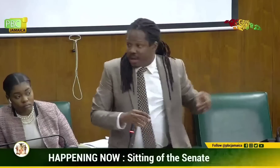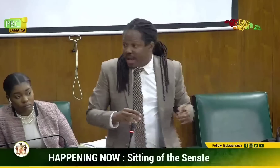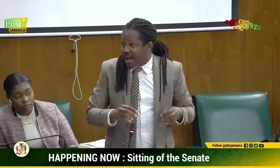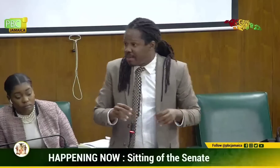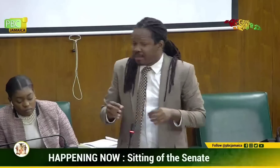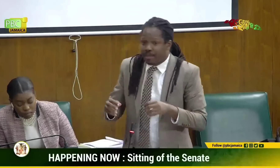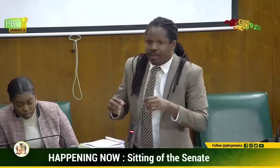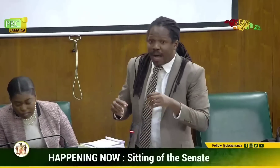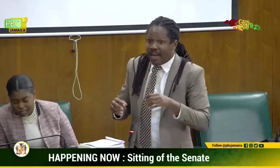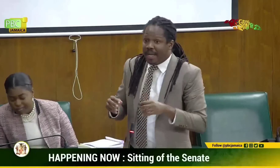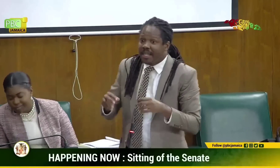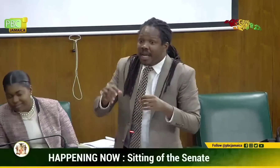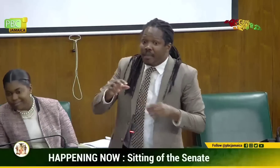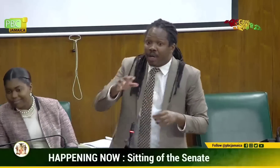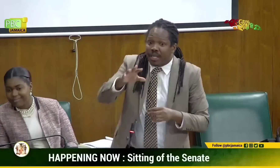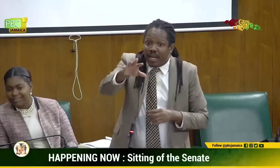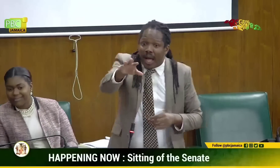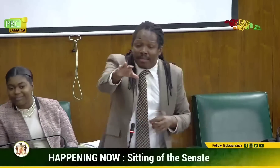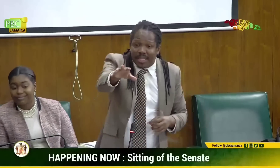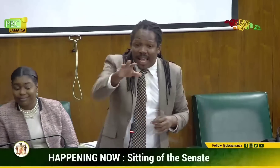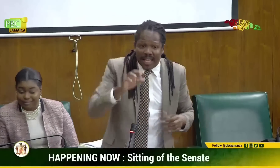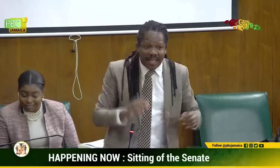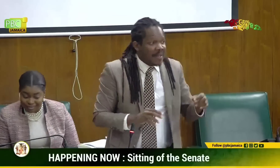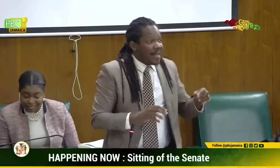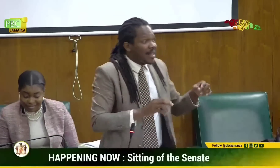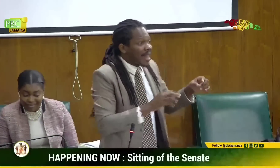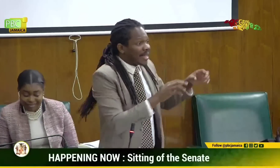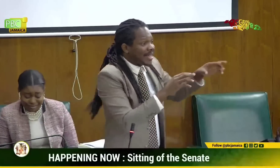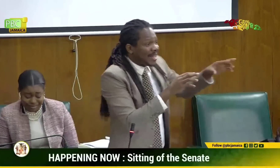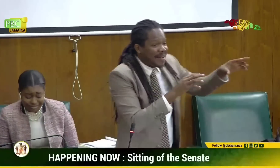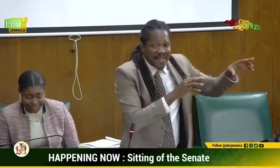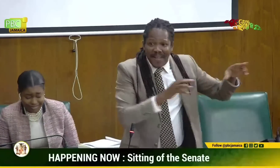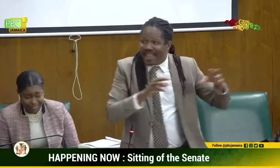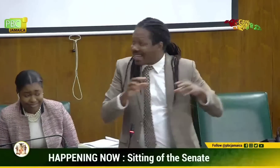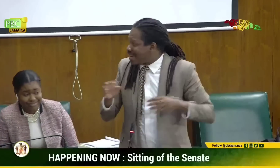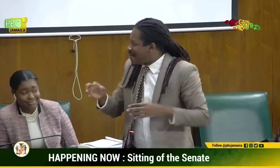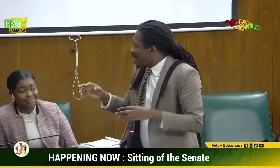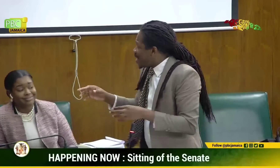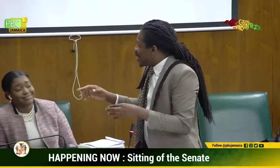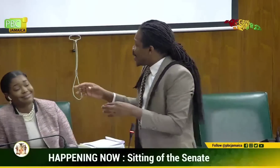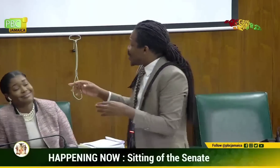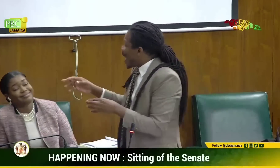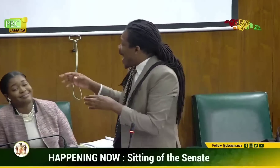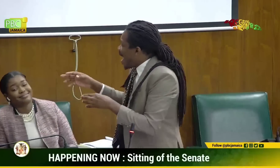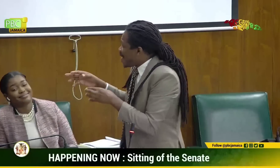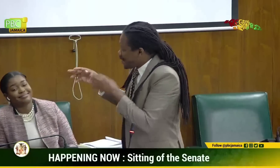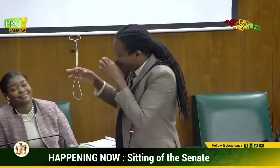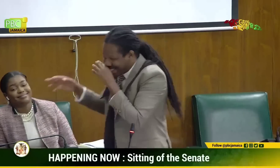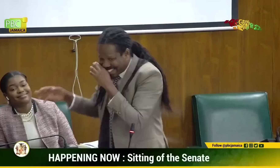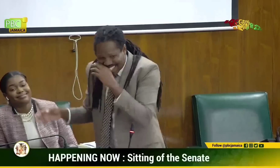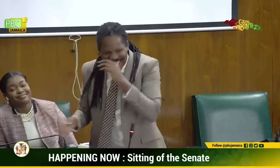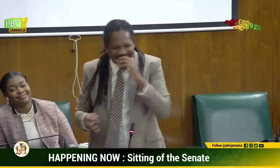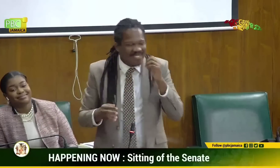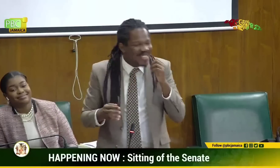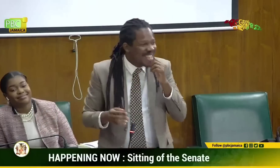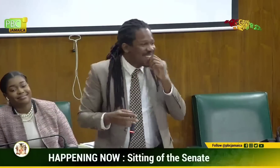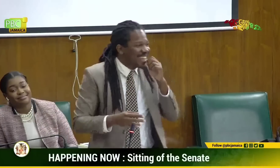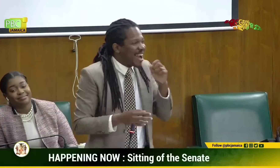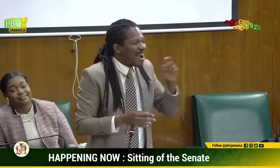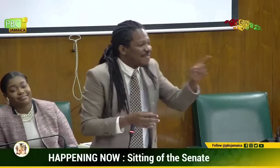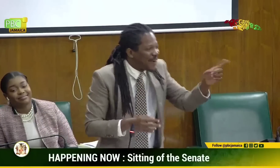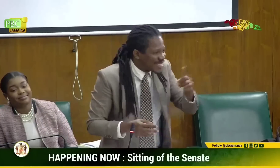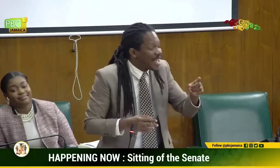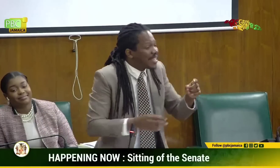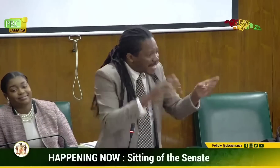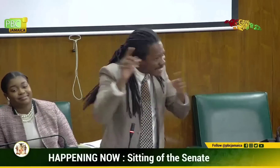to the parliament. But I'm saying that there are 14.